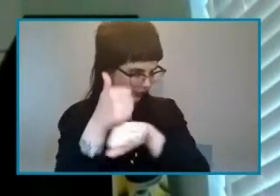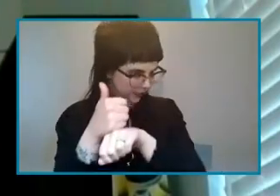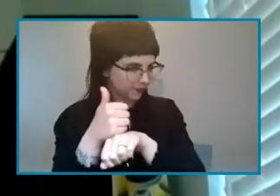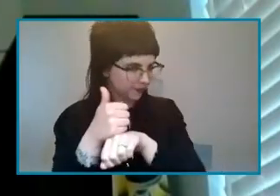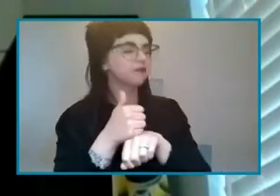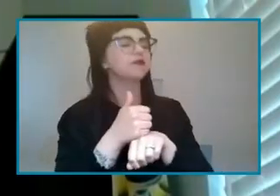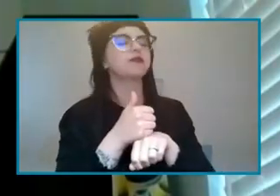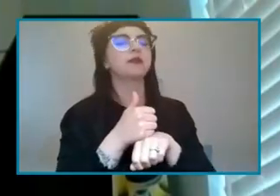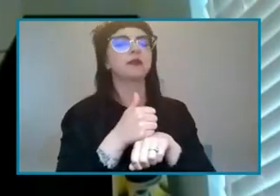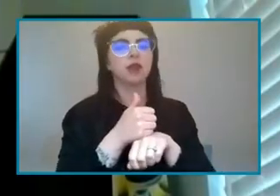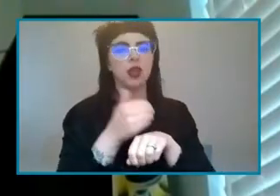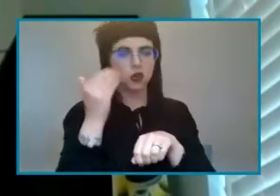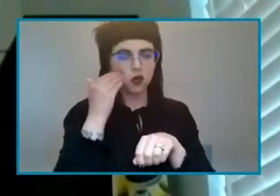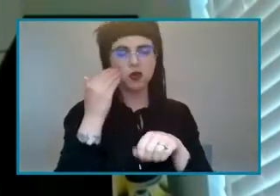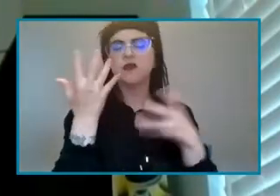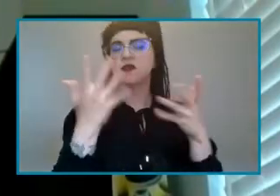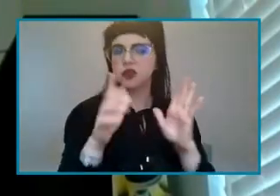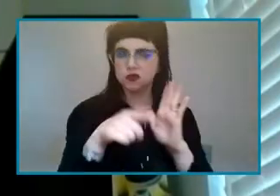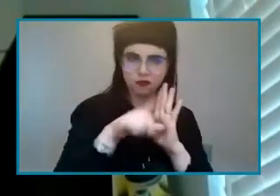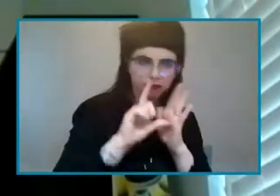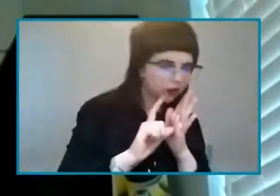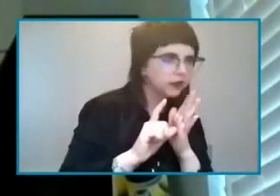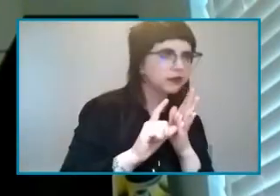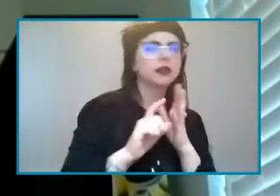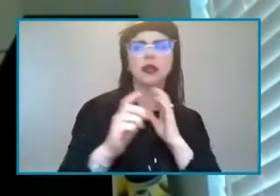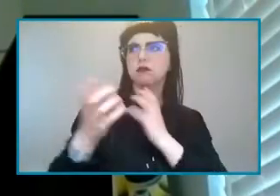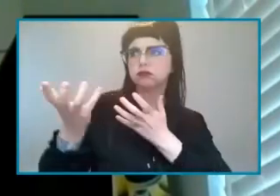the reflection, are we on the right track?